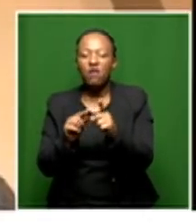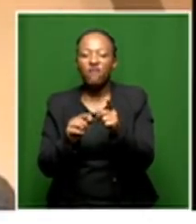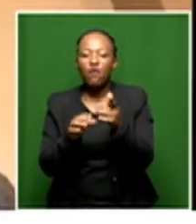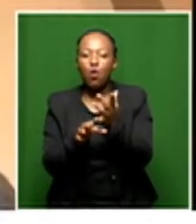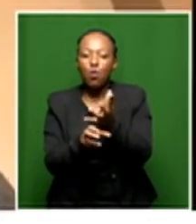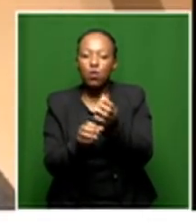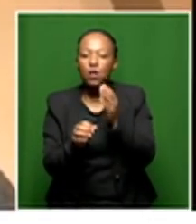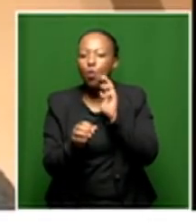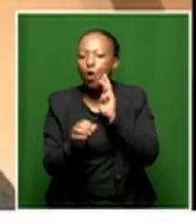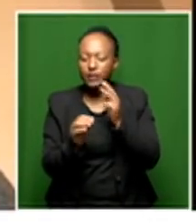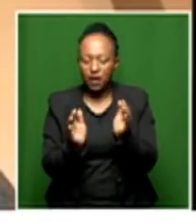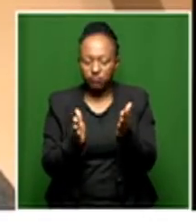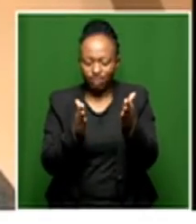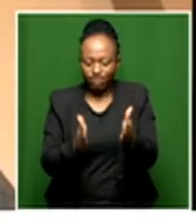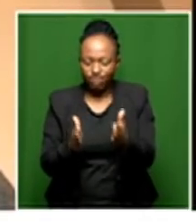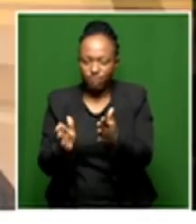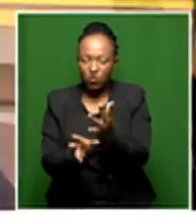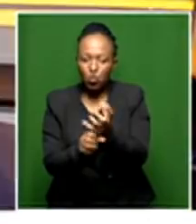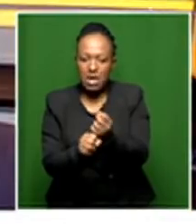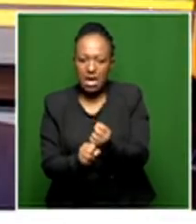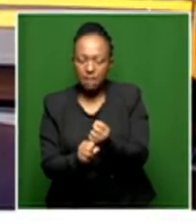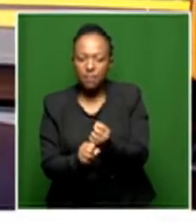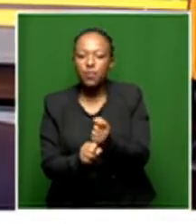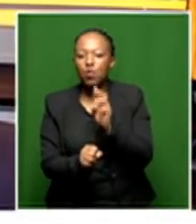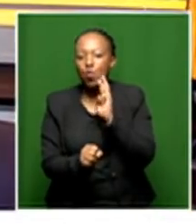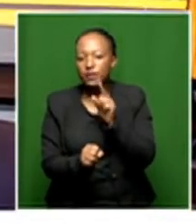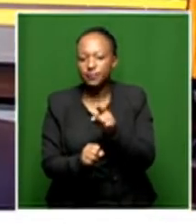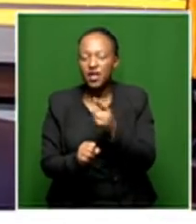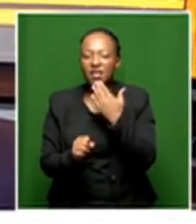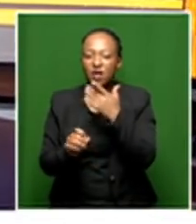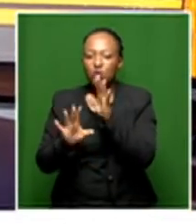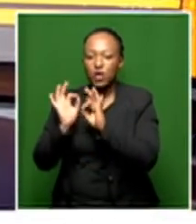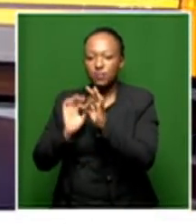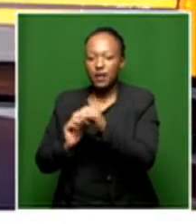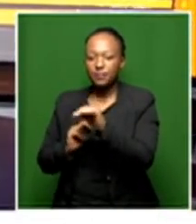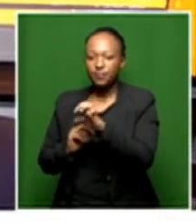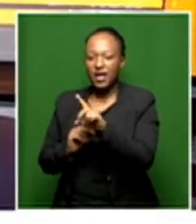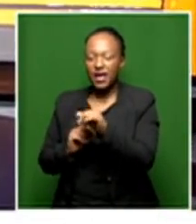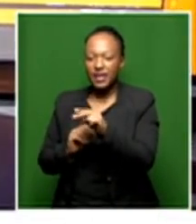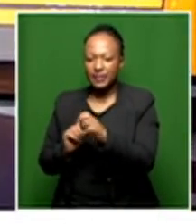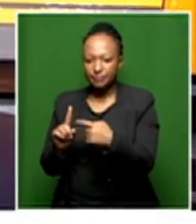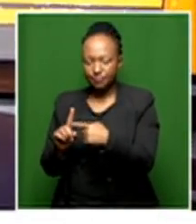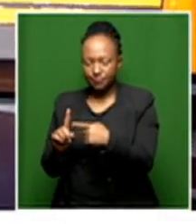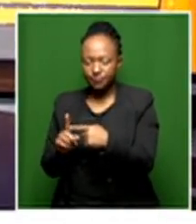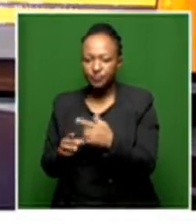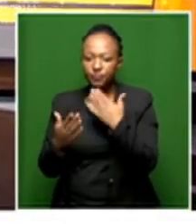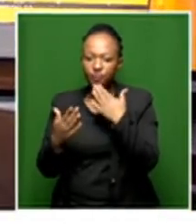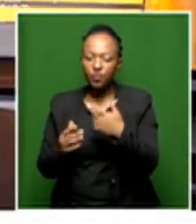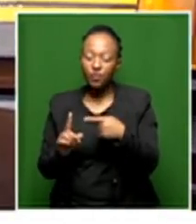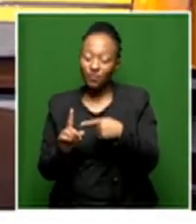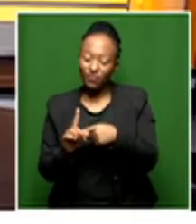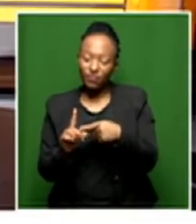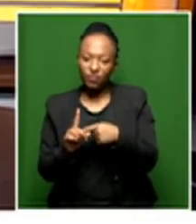reservoir levels. Eddie Singo, thanks so much for your time and for explaining this to us. Appreciate it. And Eddie